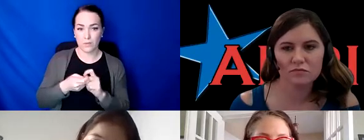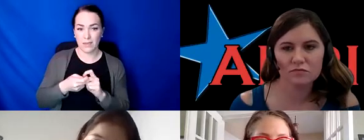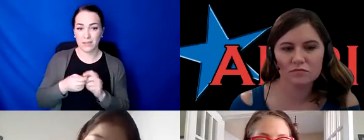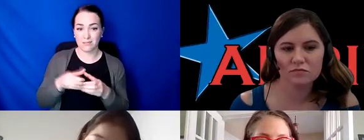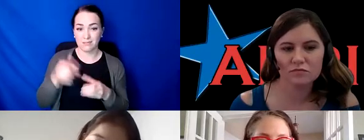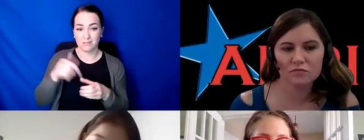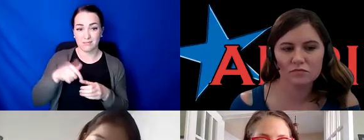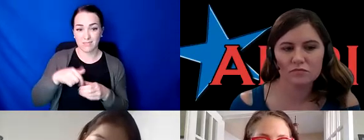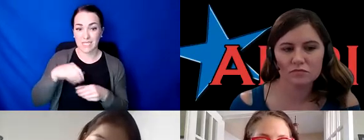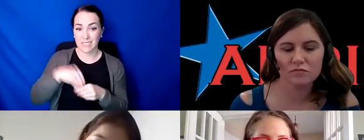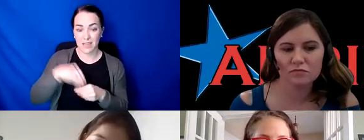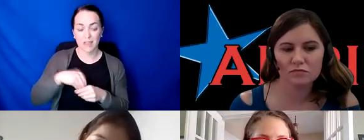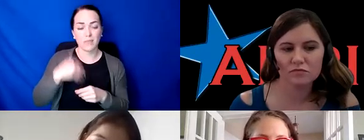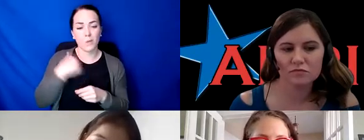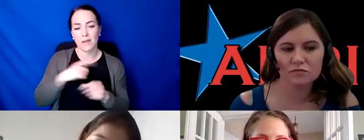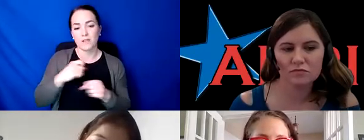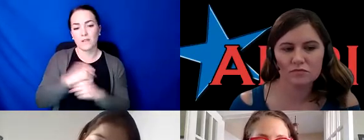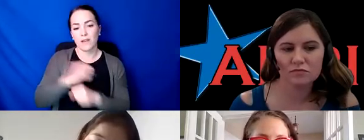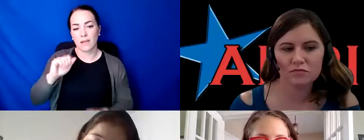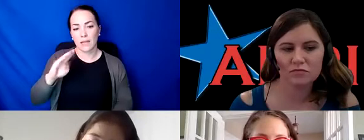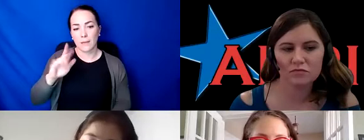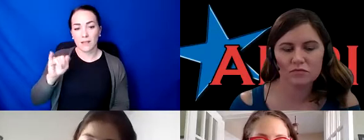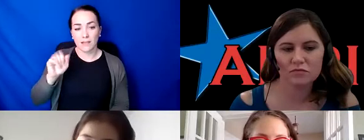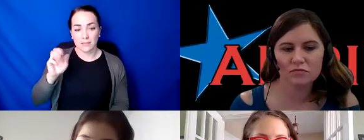that ableism and those just